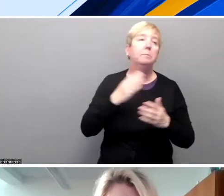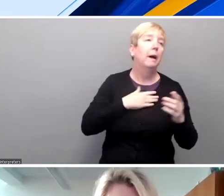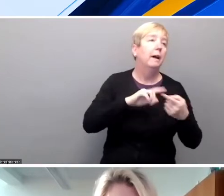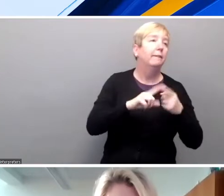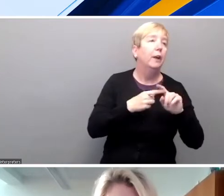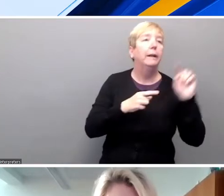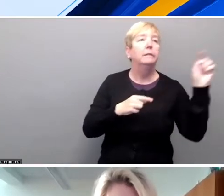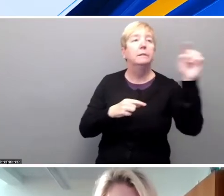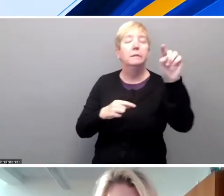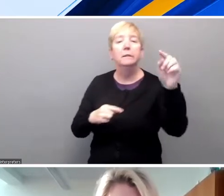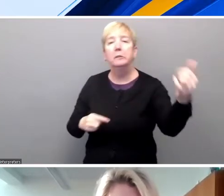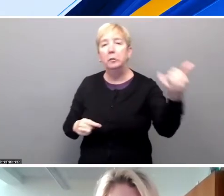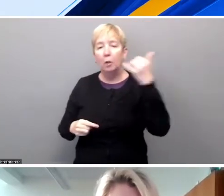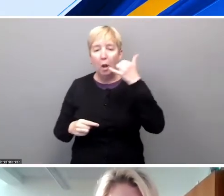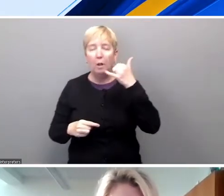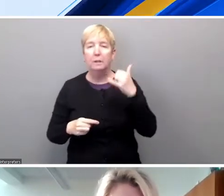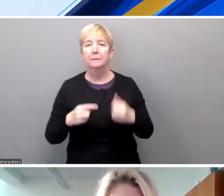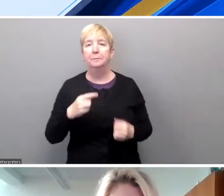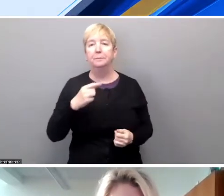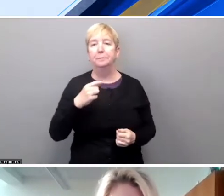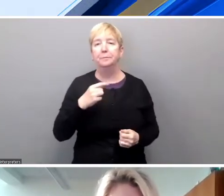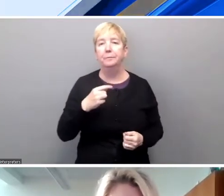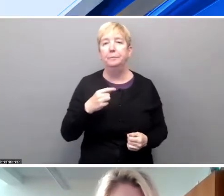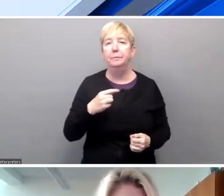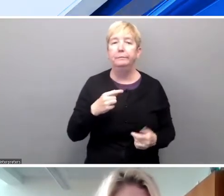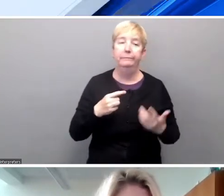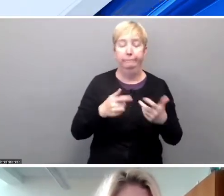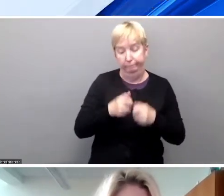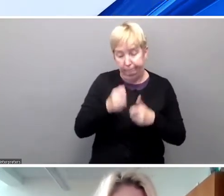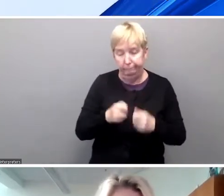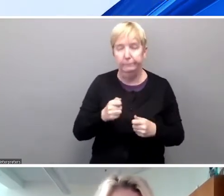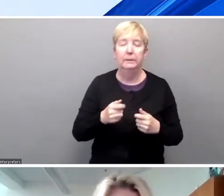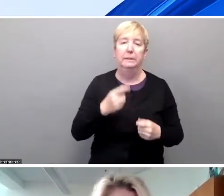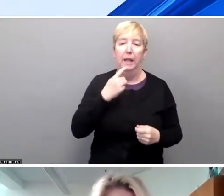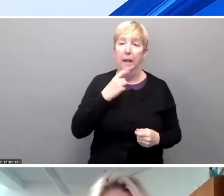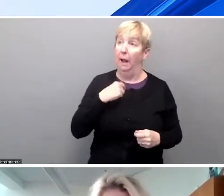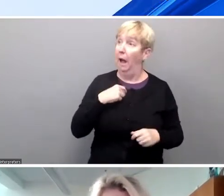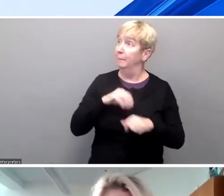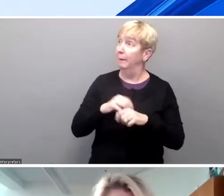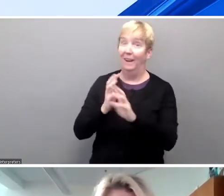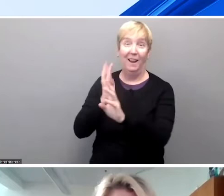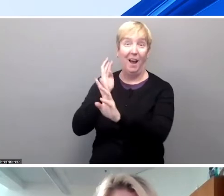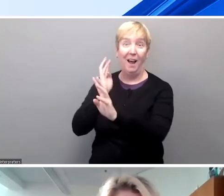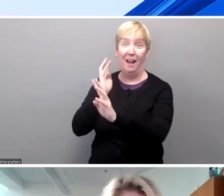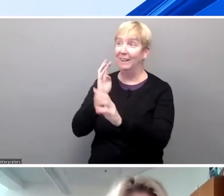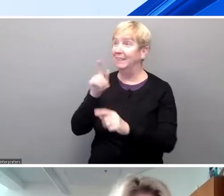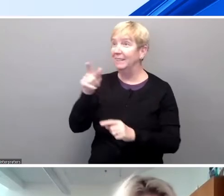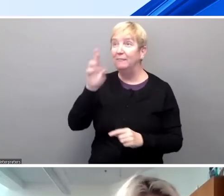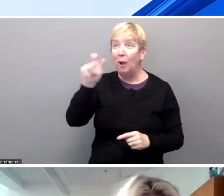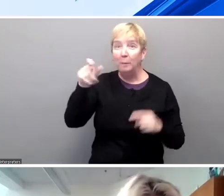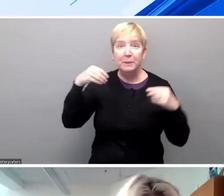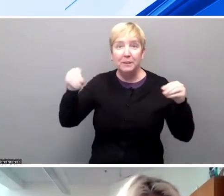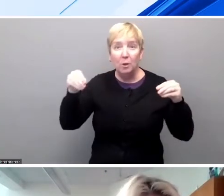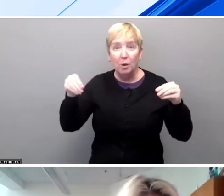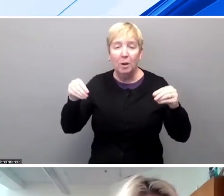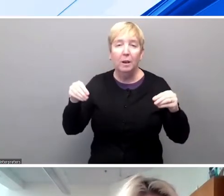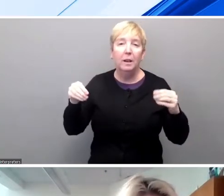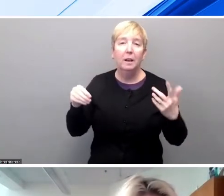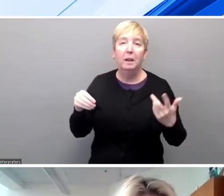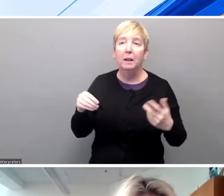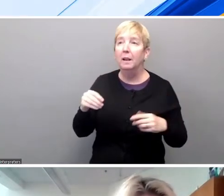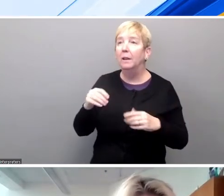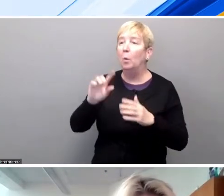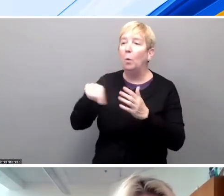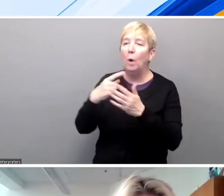are telling me via text, hey, I'm in this line at this pharmacy and it's like an hour and